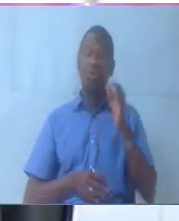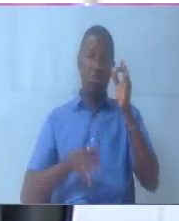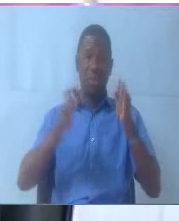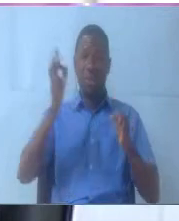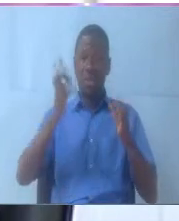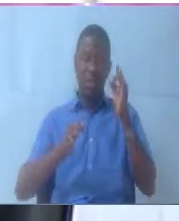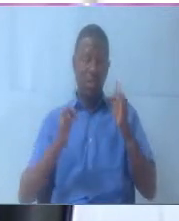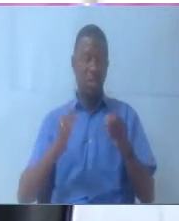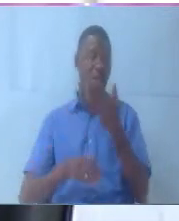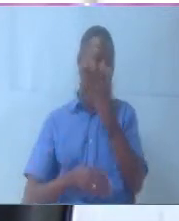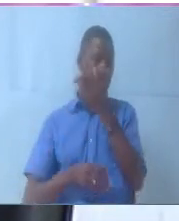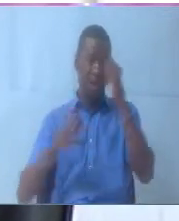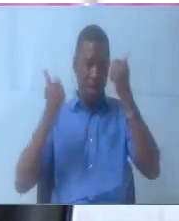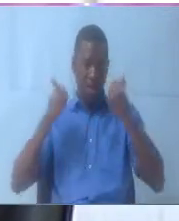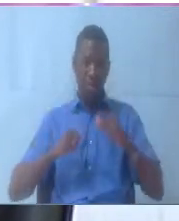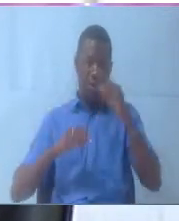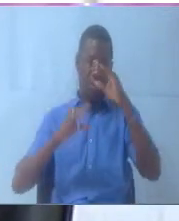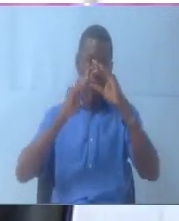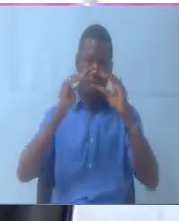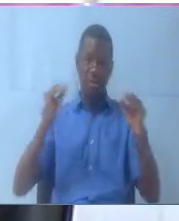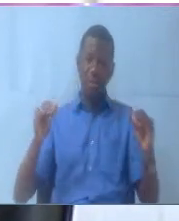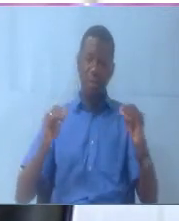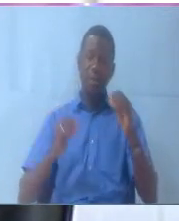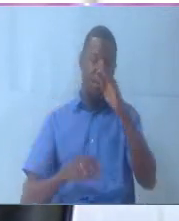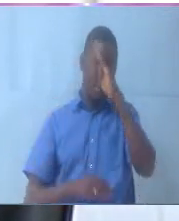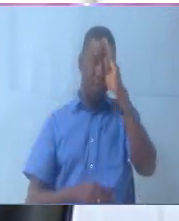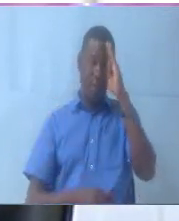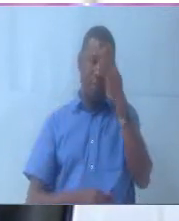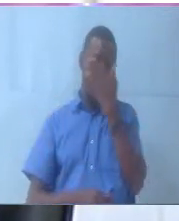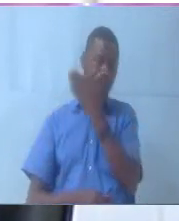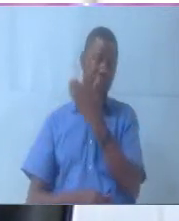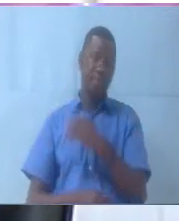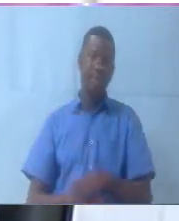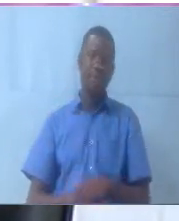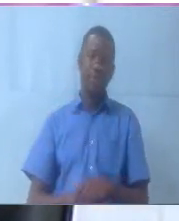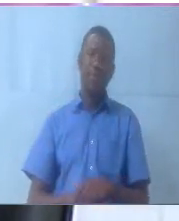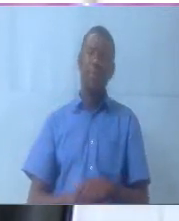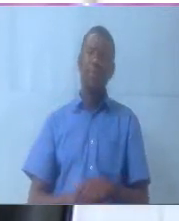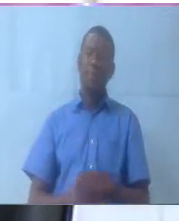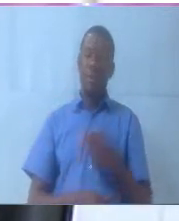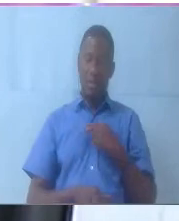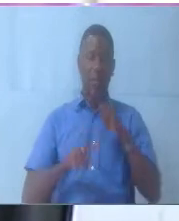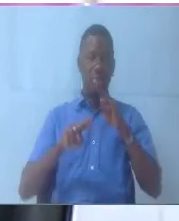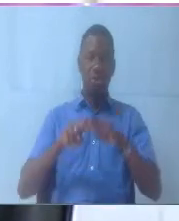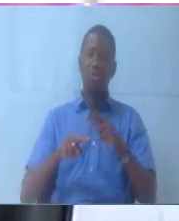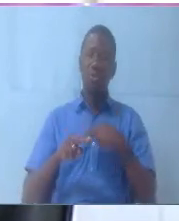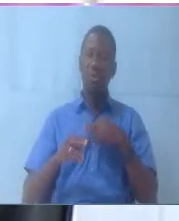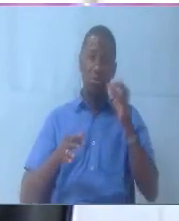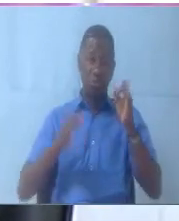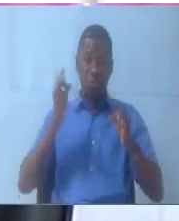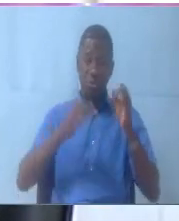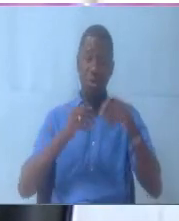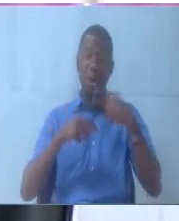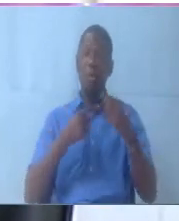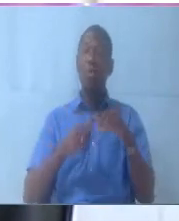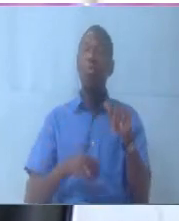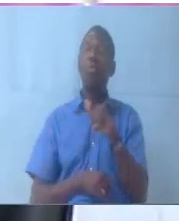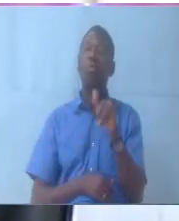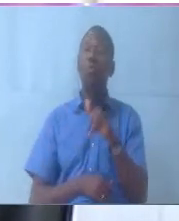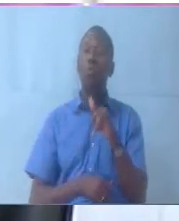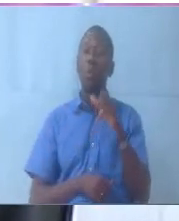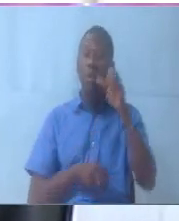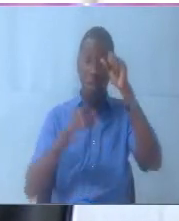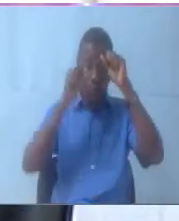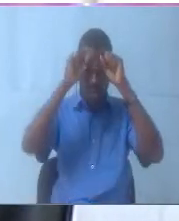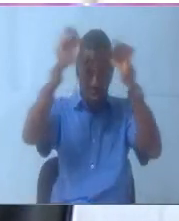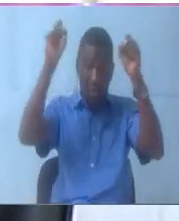fangulu kunna menu kata jenu. I presided over cases which the state had interests. Andu sita kitolu kunna meni alonko banko fango mansa kunda